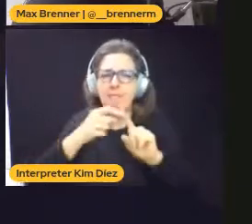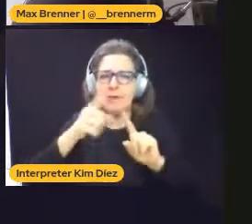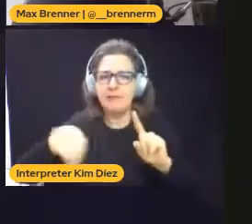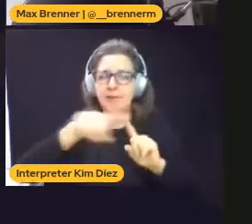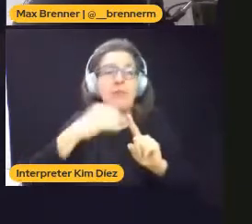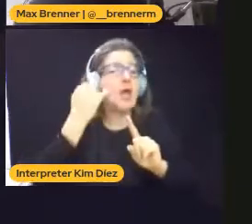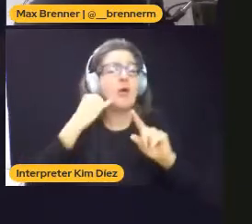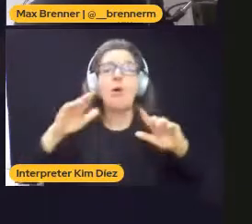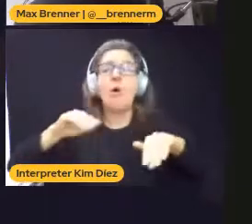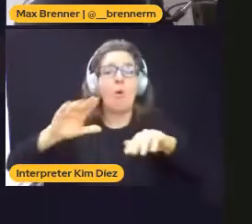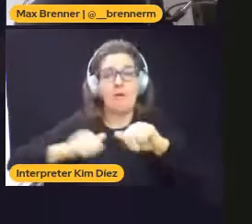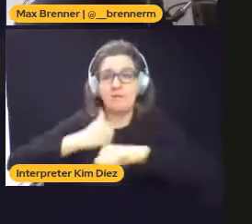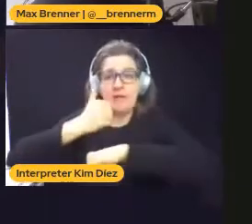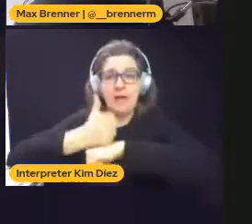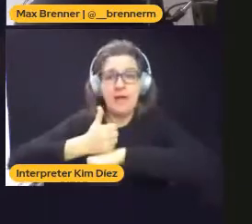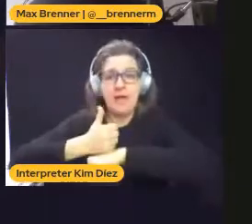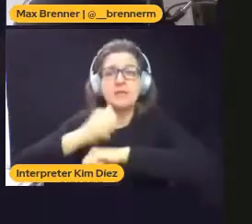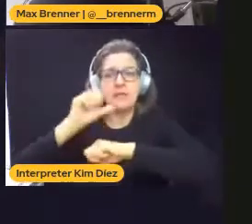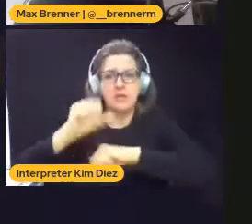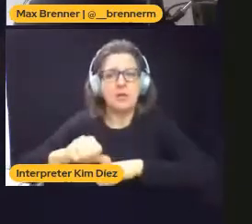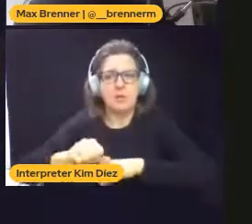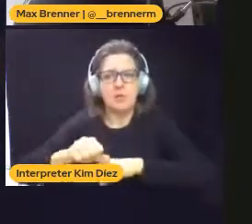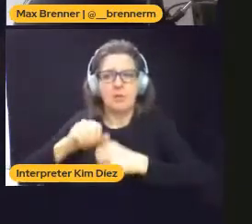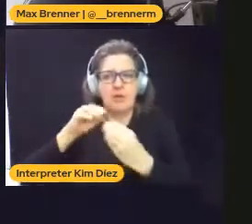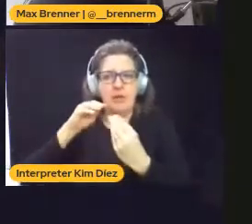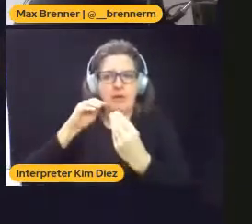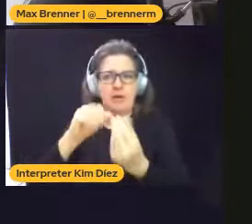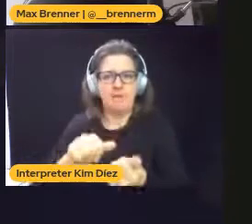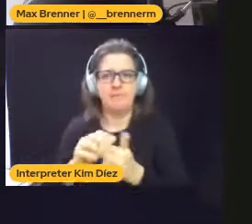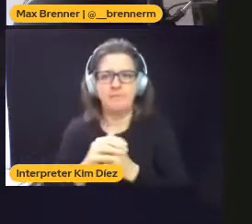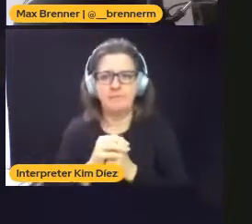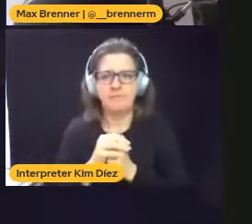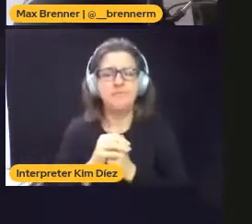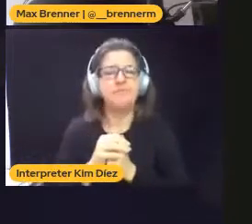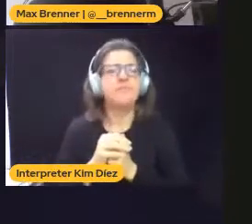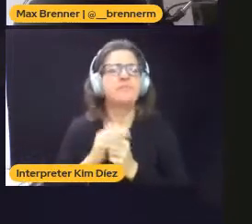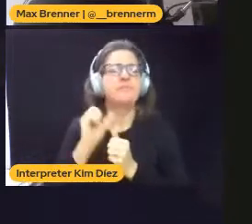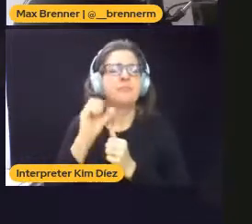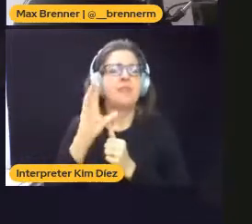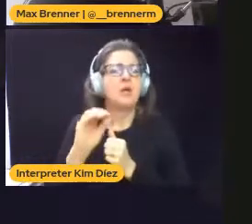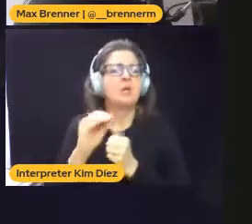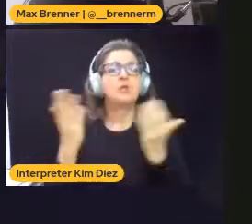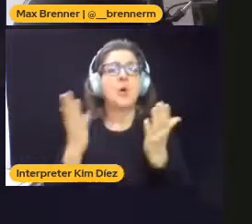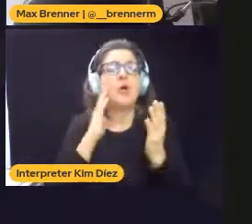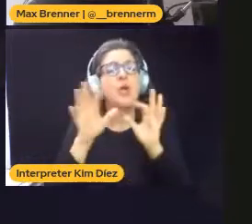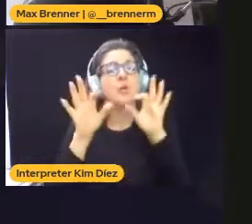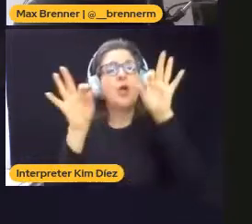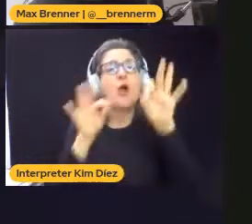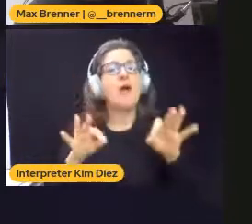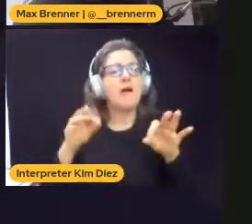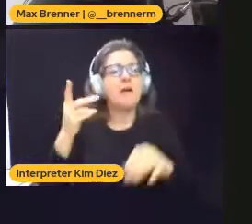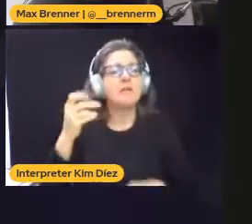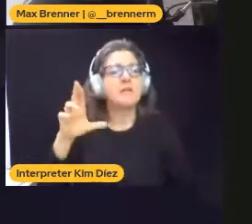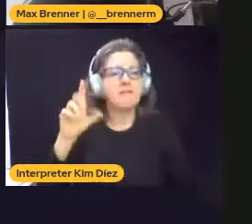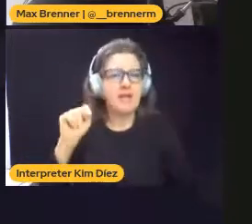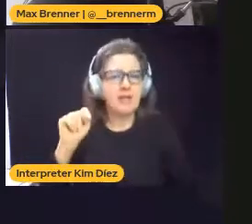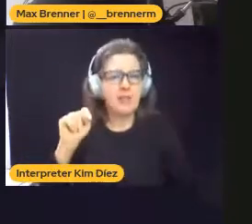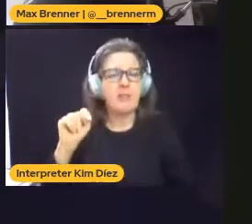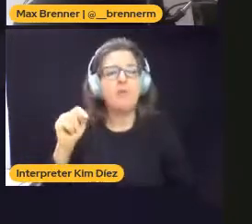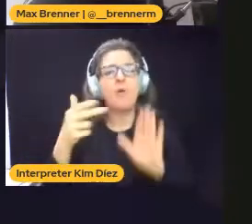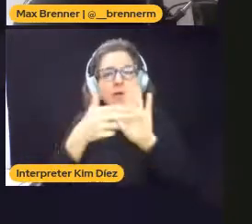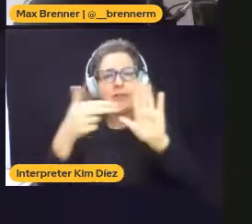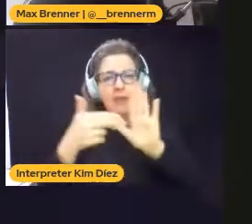can declare some default values. So here we are defining the port, the container port, the label, the number of replicas, stuff like